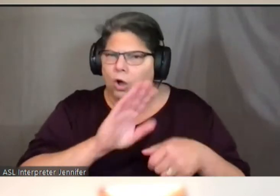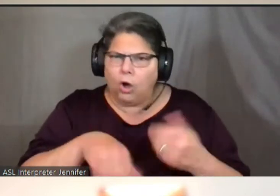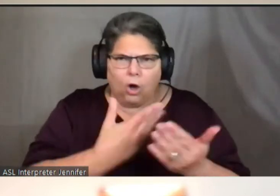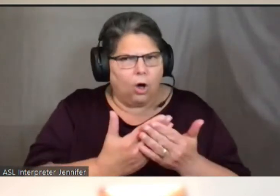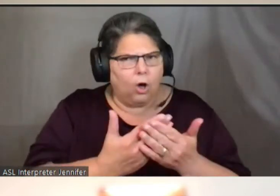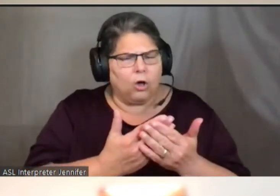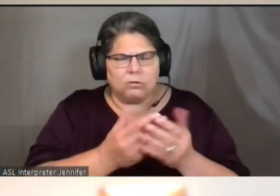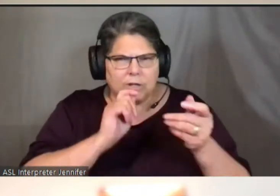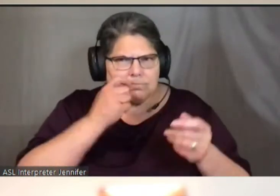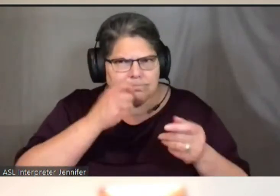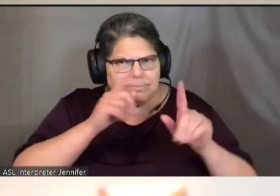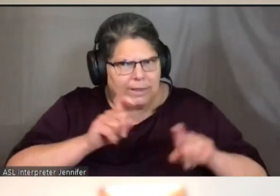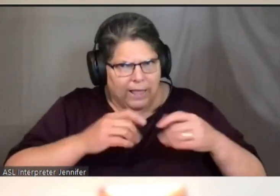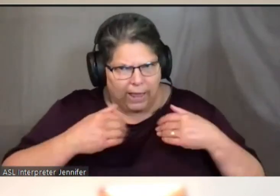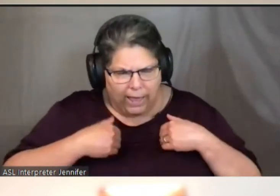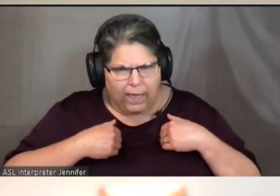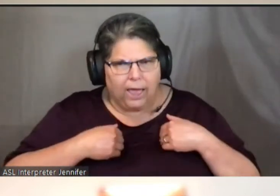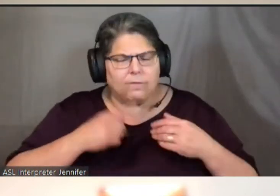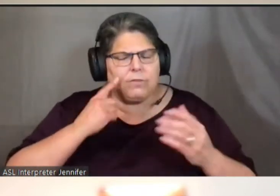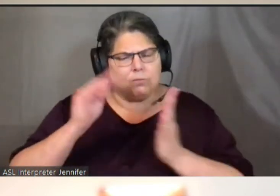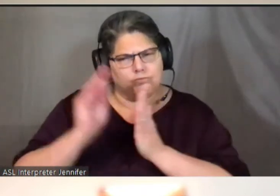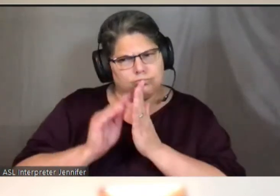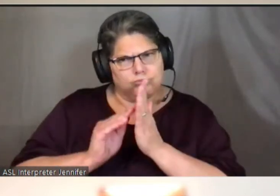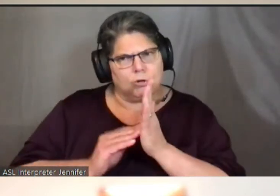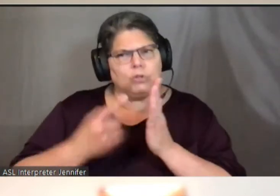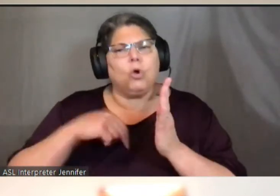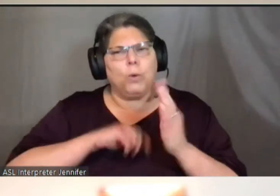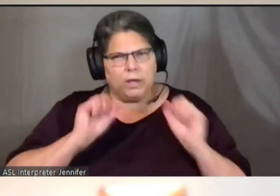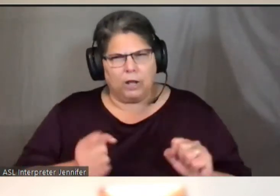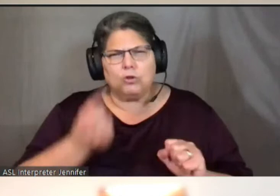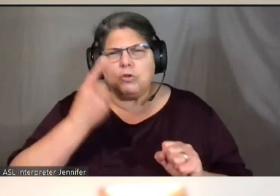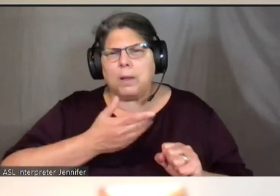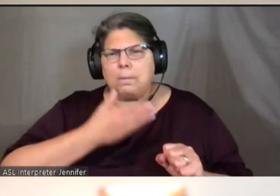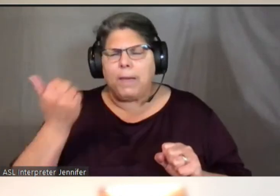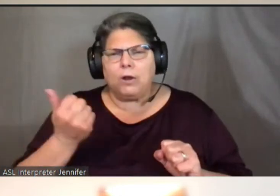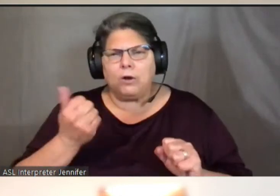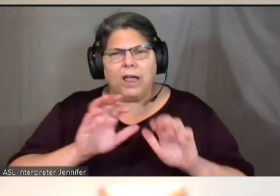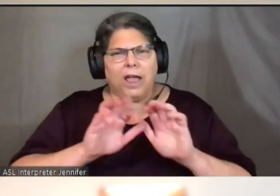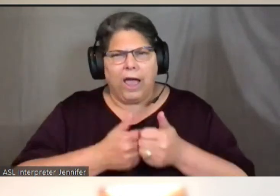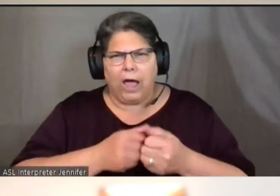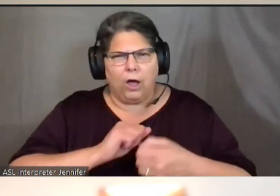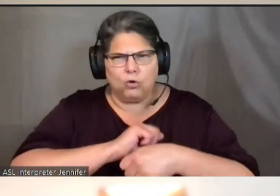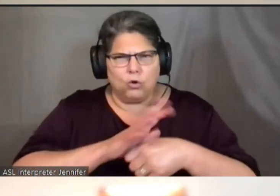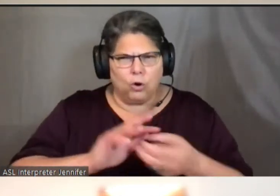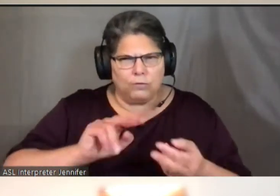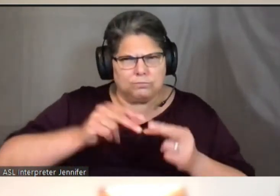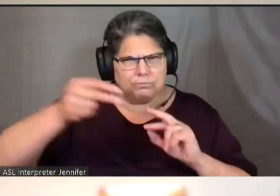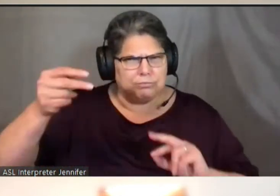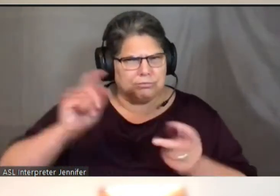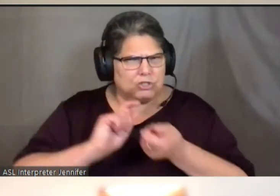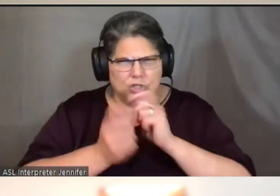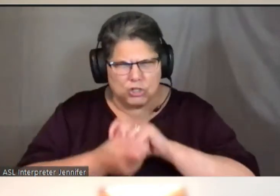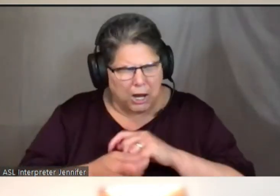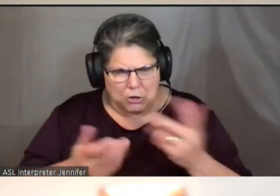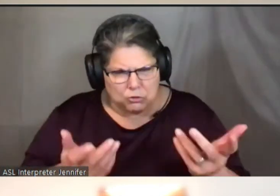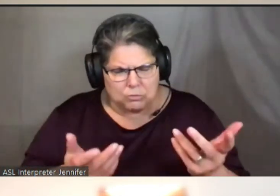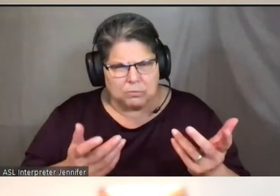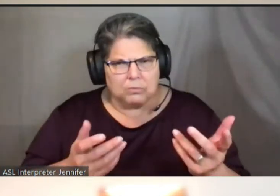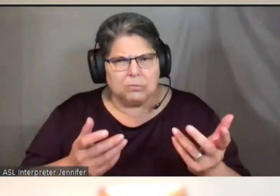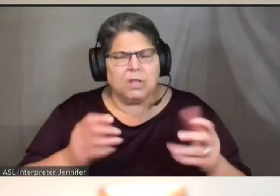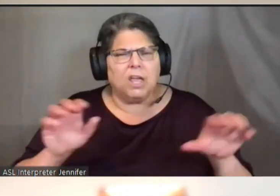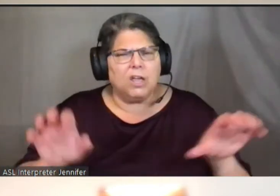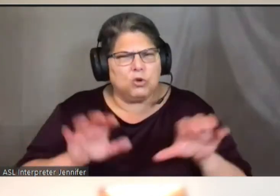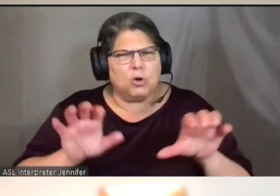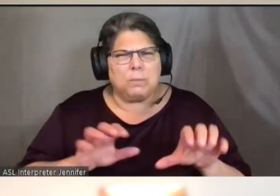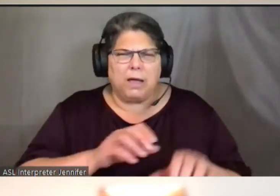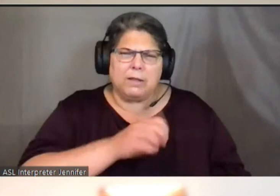better understanding of what's been happening with these variants. And they're doing 11%, 10 to 11% of